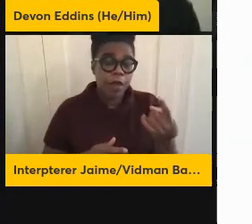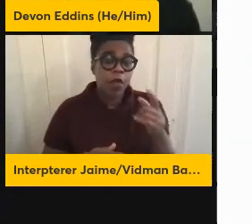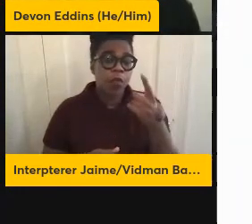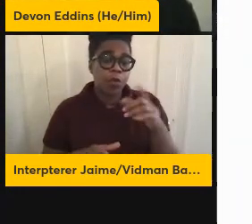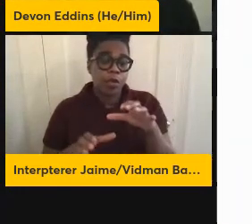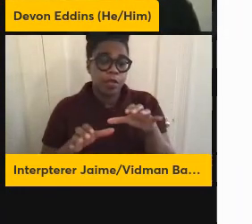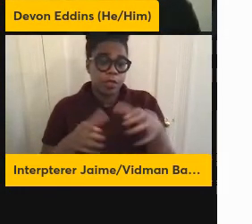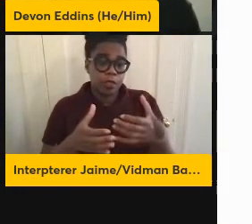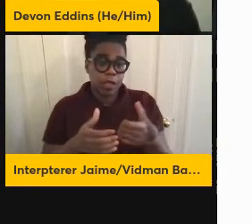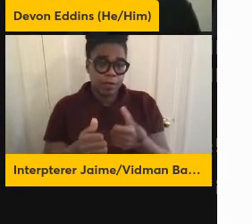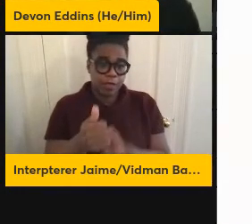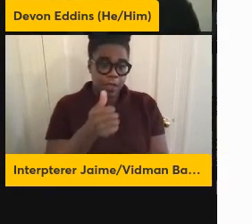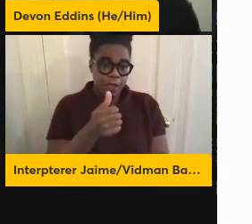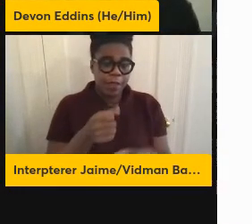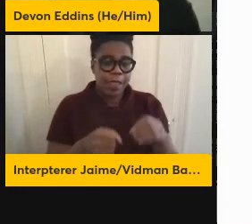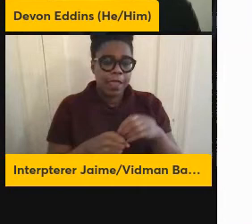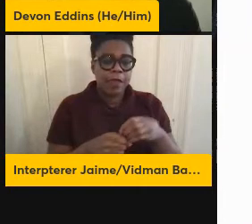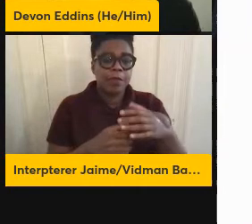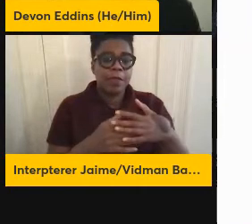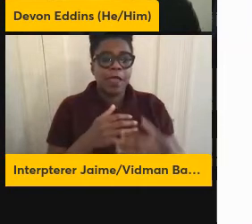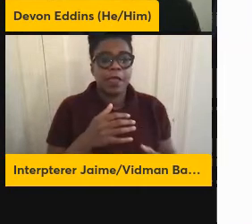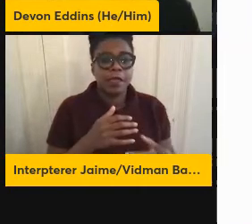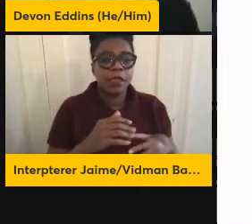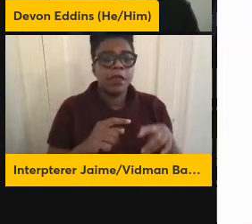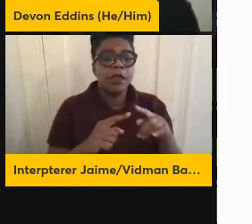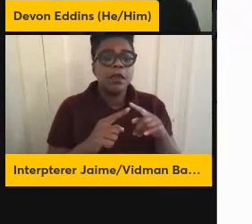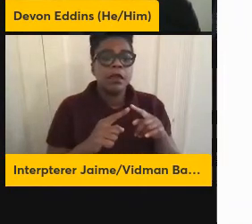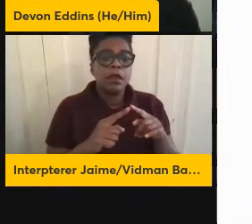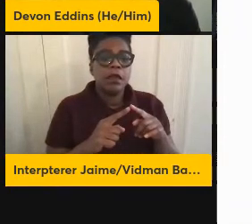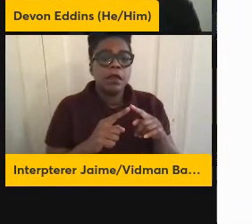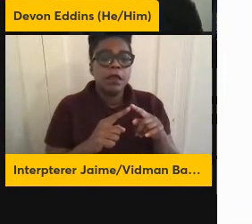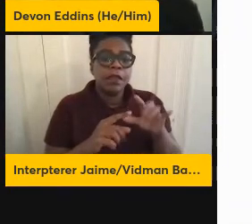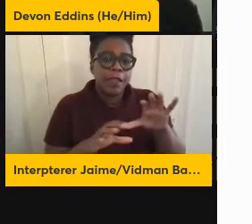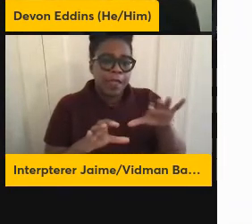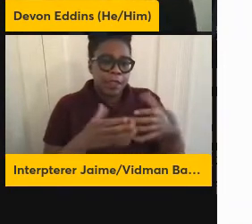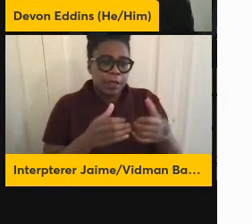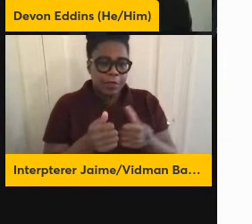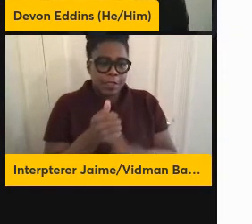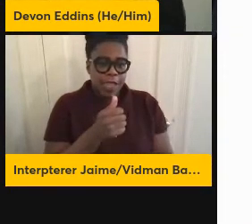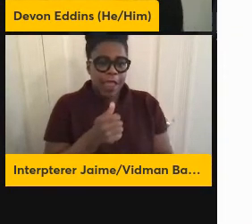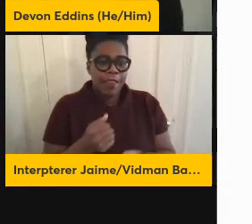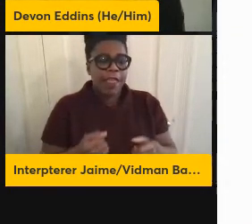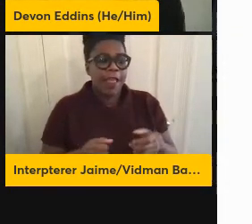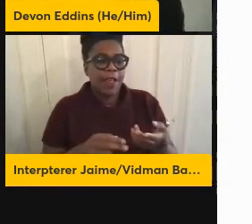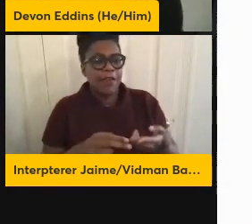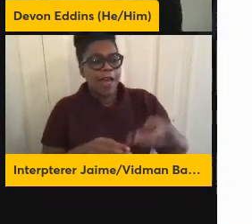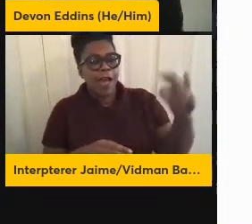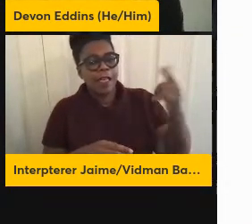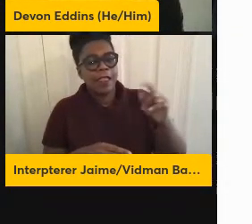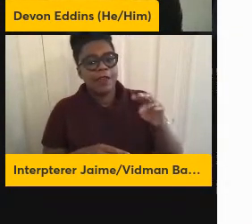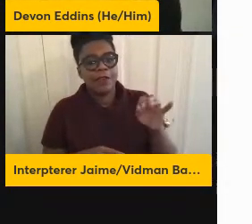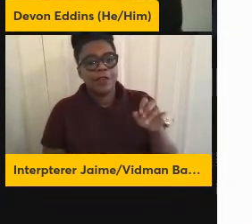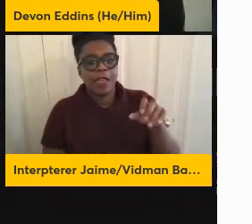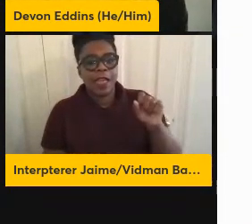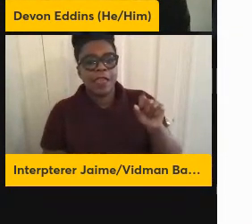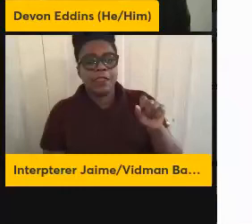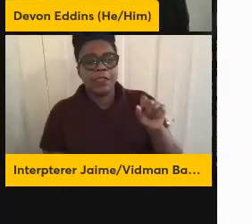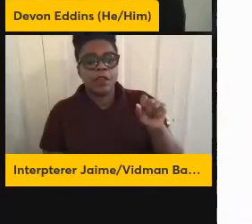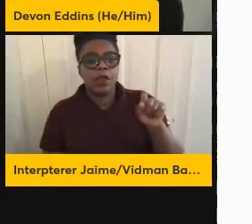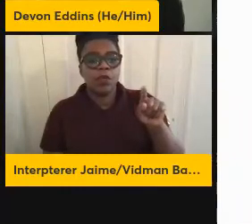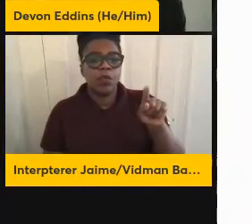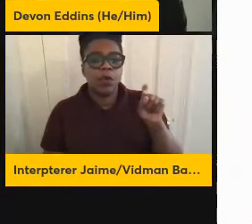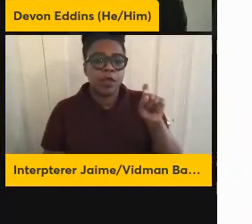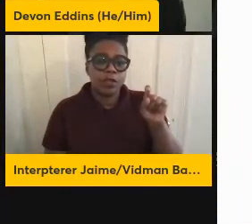of neutrophils in the blood, namely a subset of neutrophils that express high levels of the alarmin